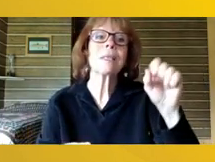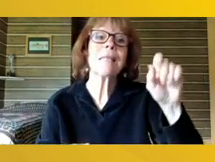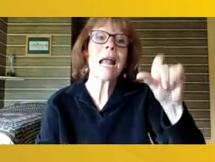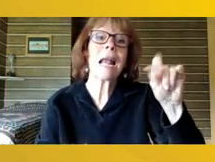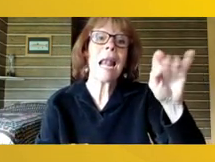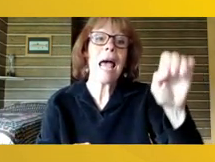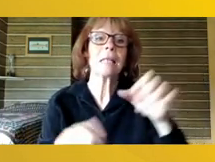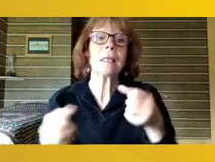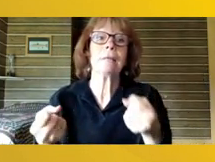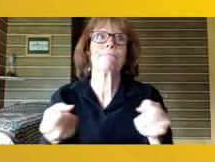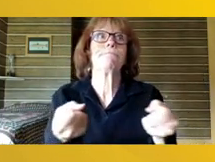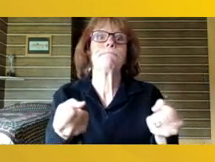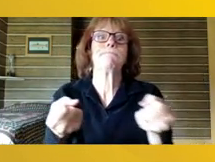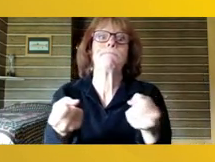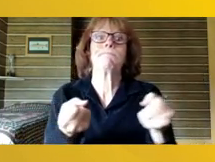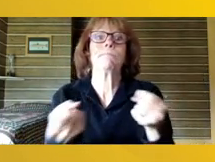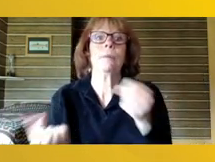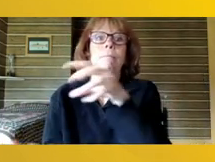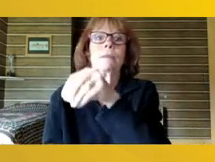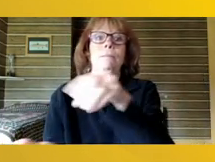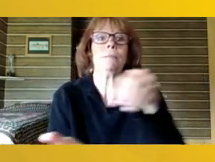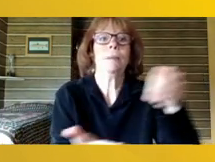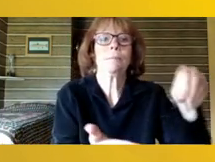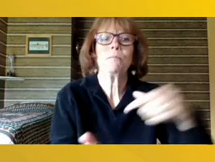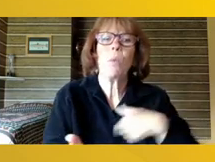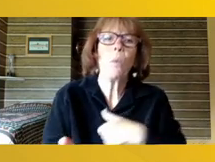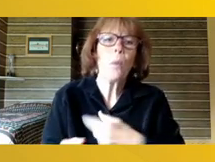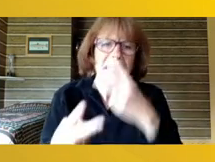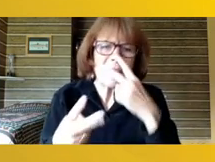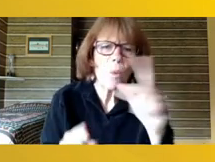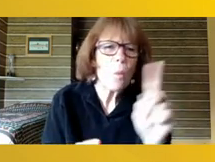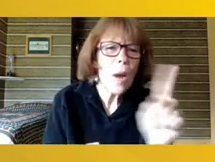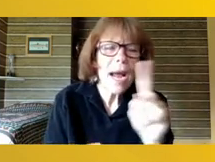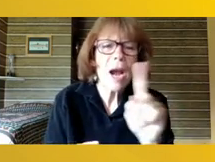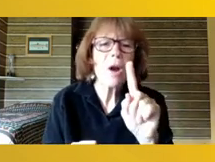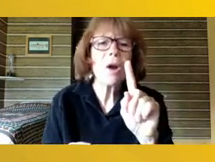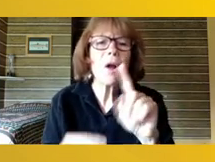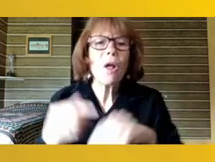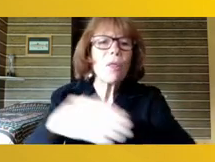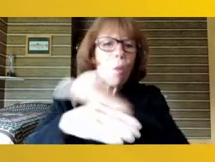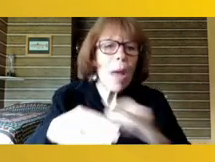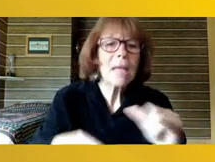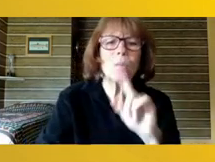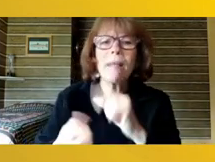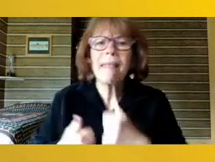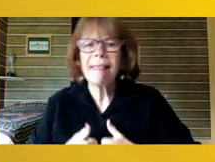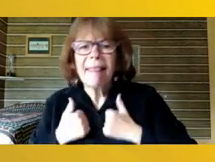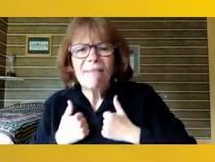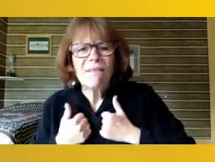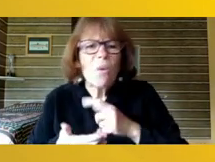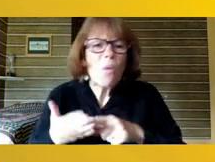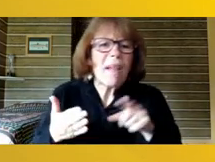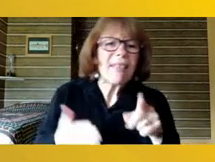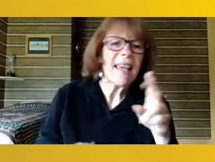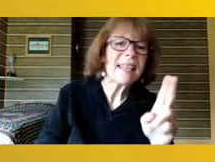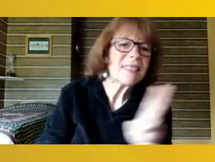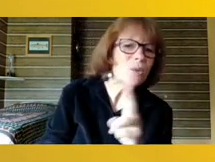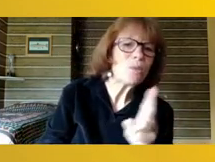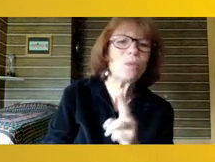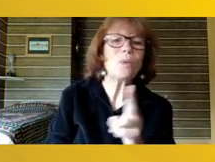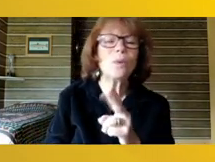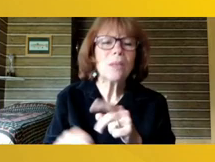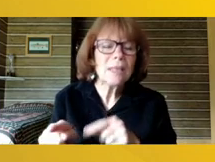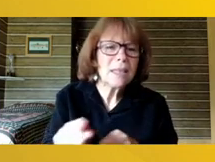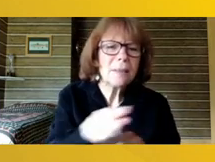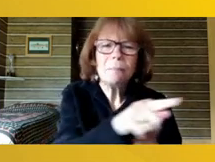track the whale movement, to also understand the habitats that they use, and to try to solve the problem of whales being hit